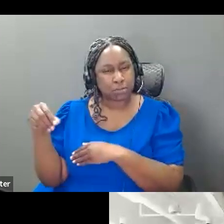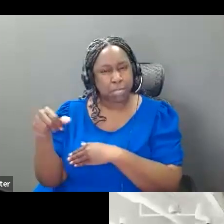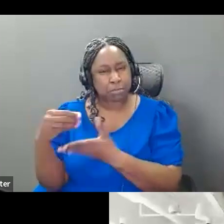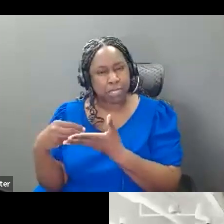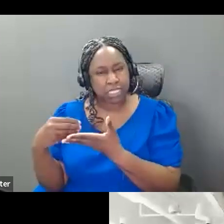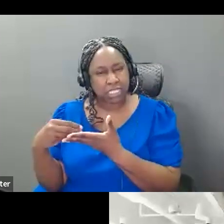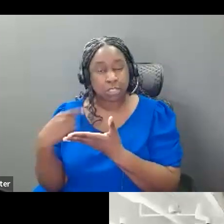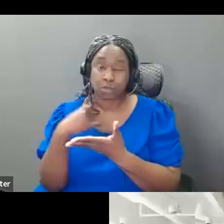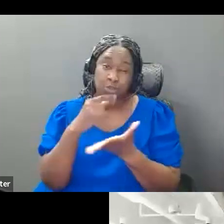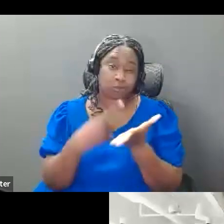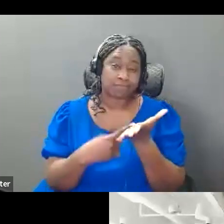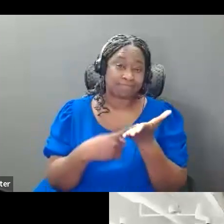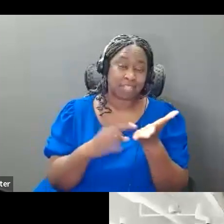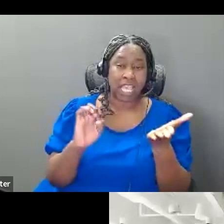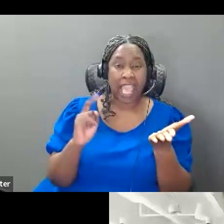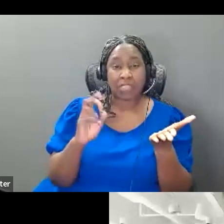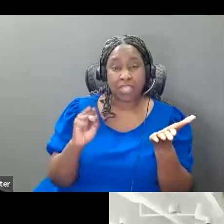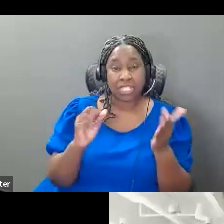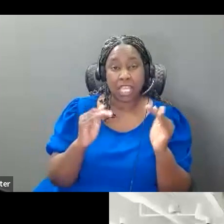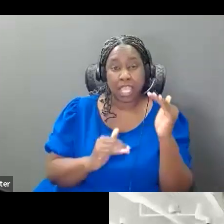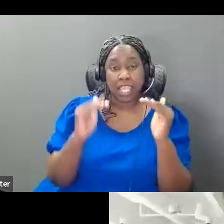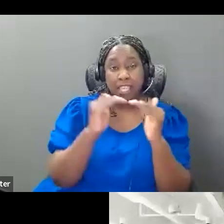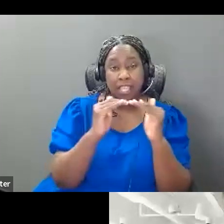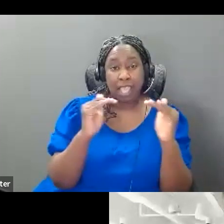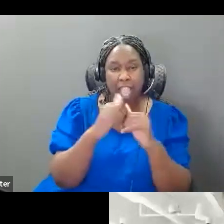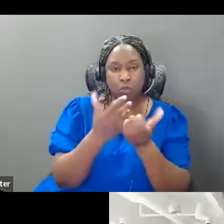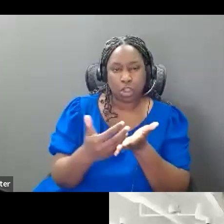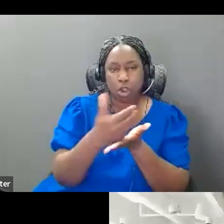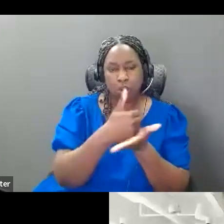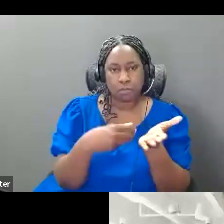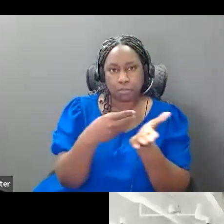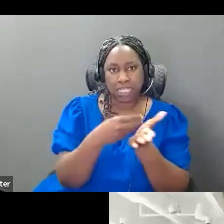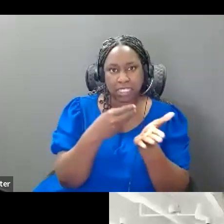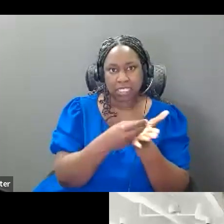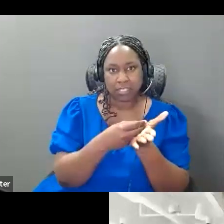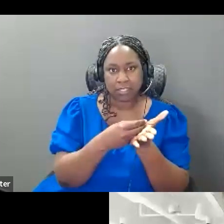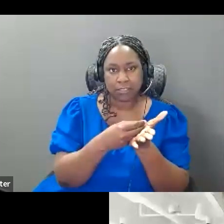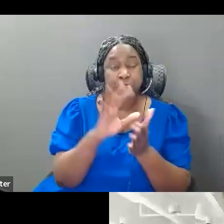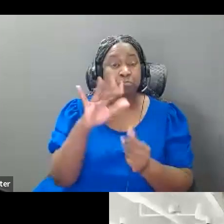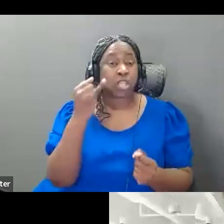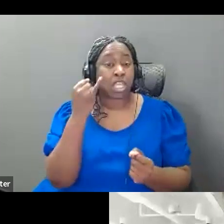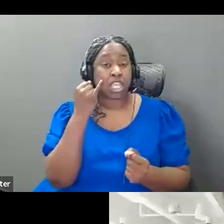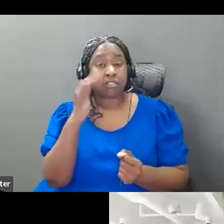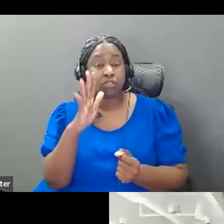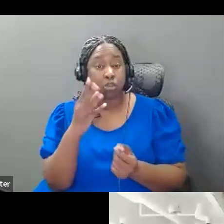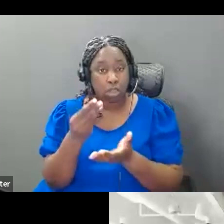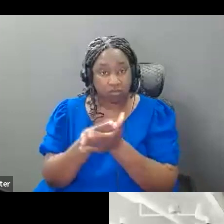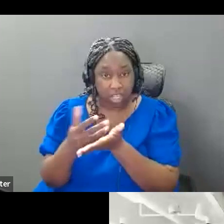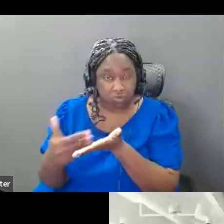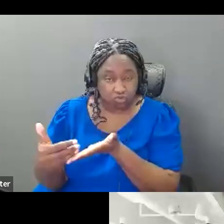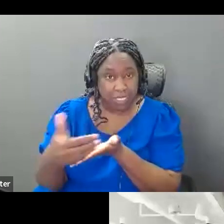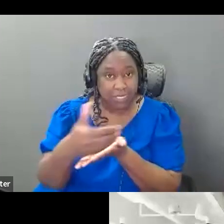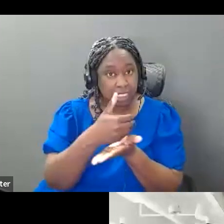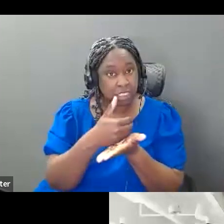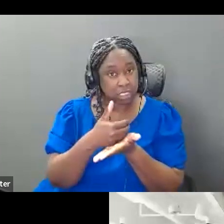don't talk enough about the ethics and equity in how we earn money. Meaning, if your fundraising is predicated